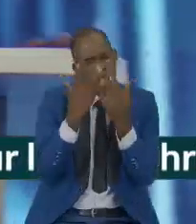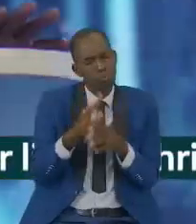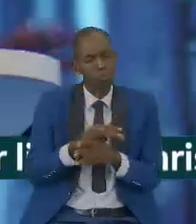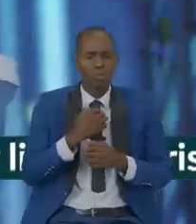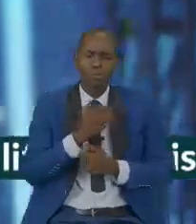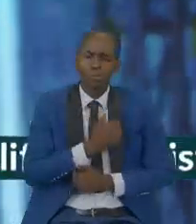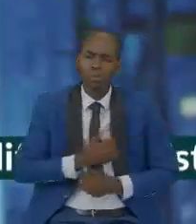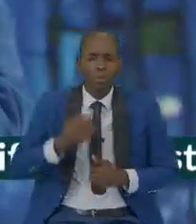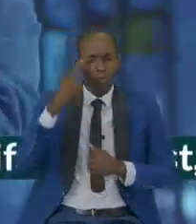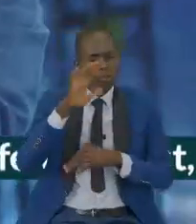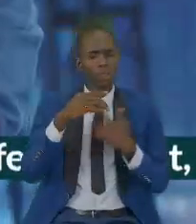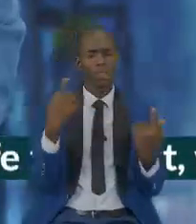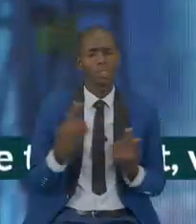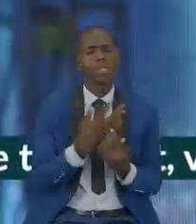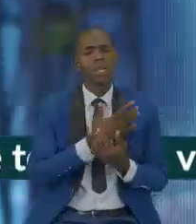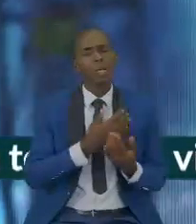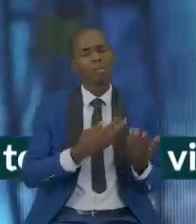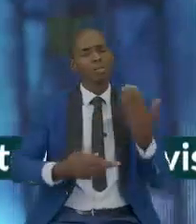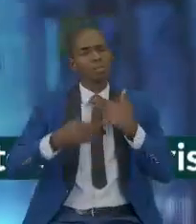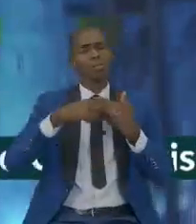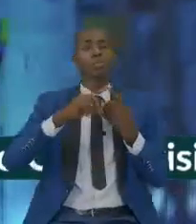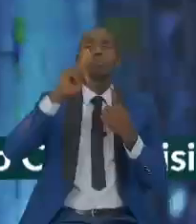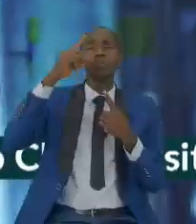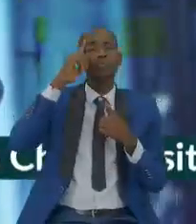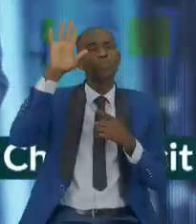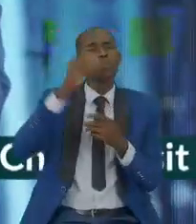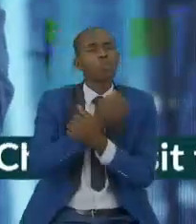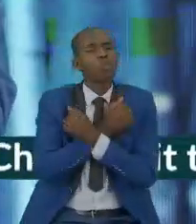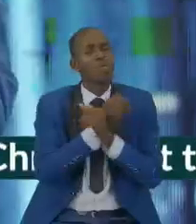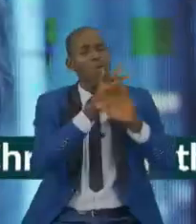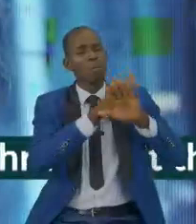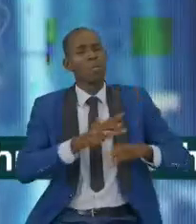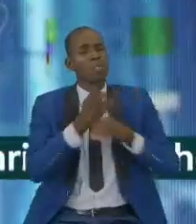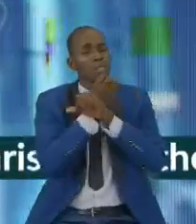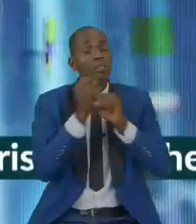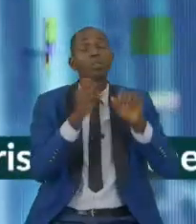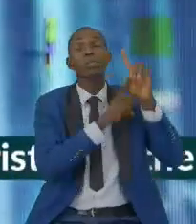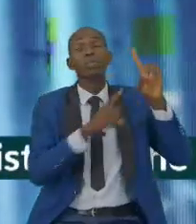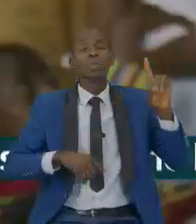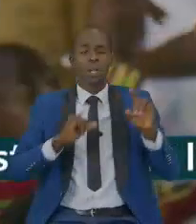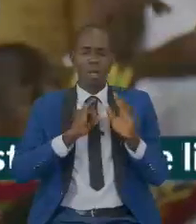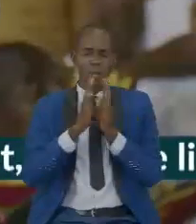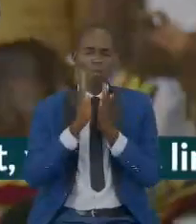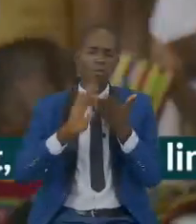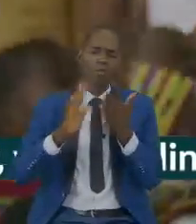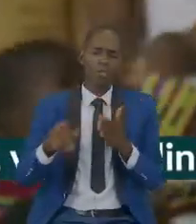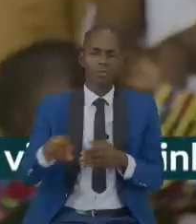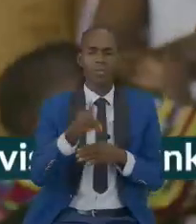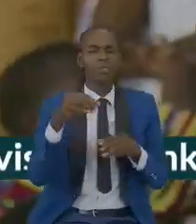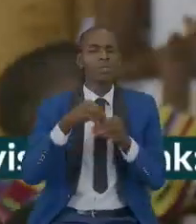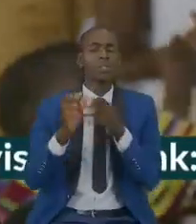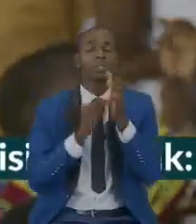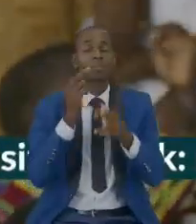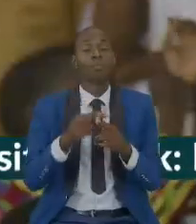mercy and love and salvation. Lord, I pray, forgive them in Jesus' name.